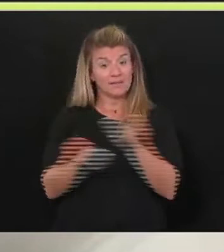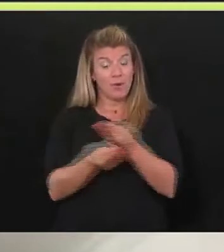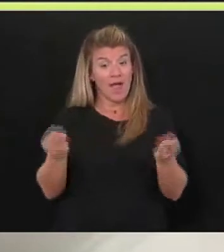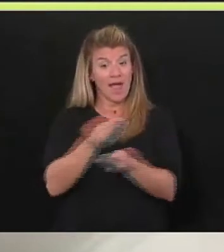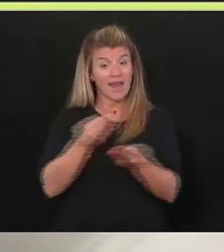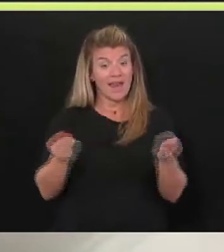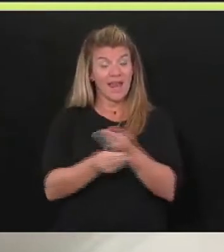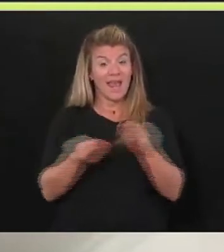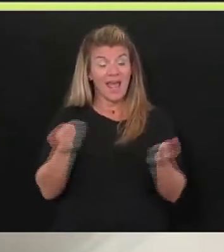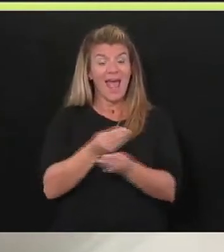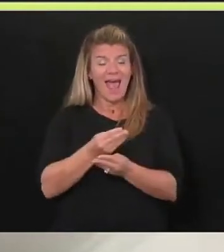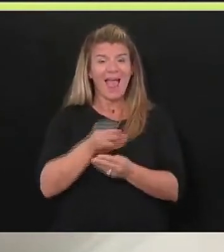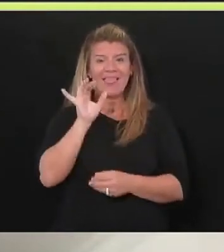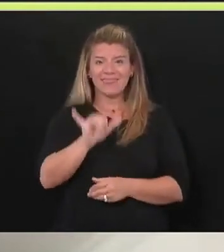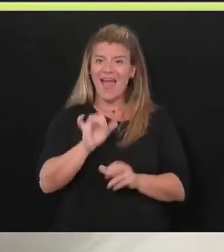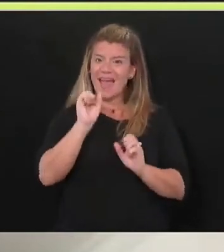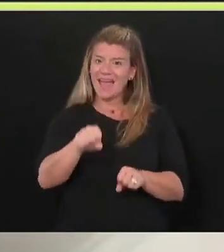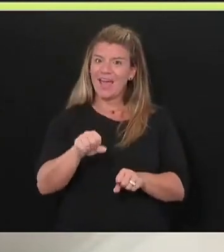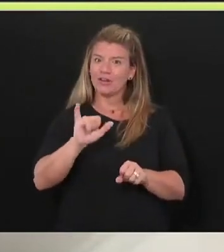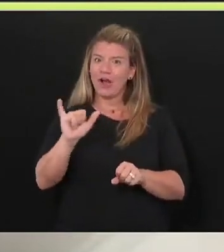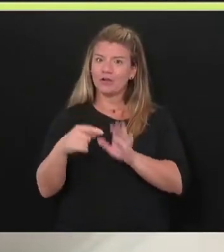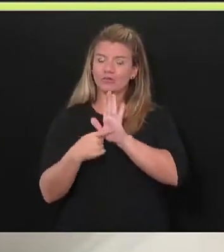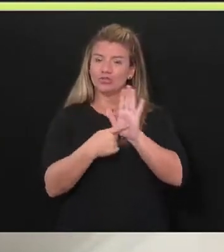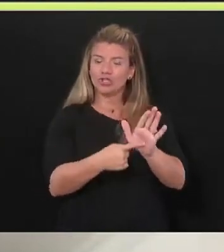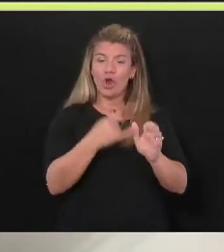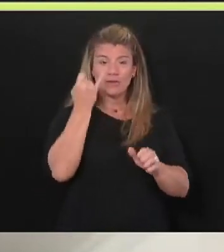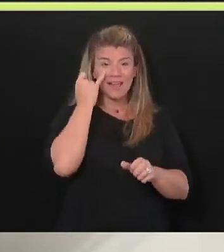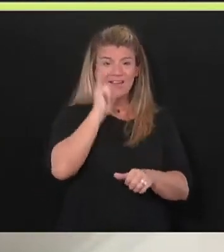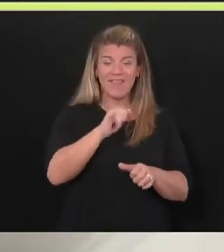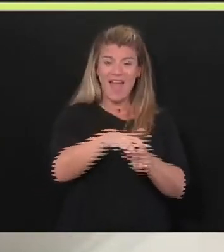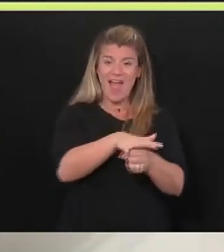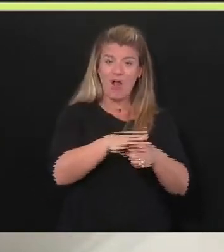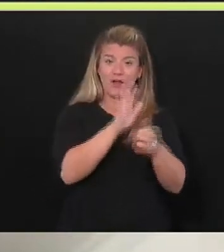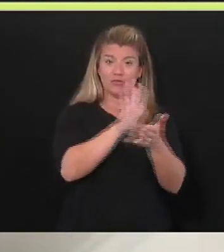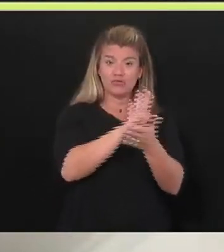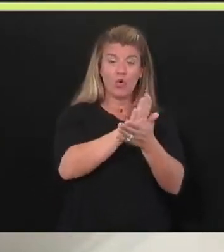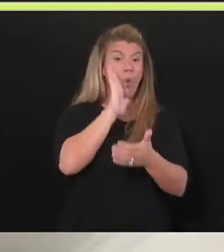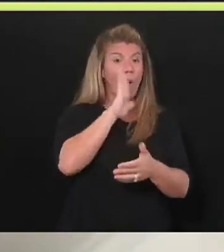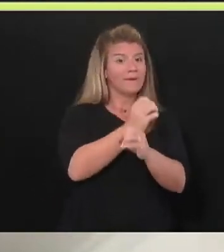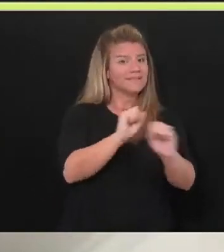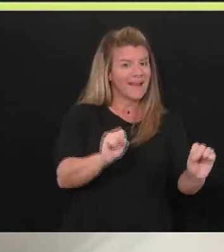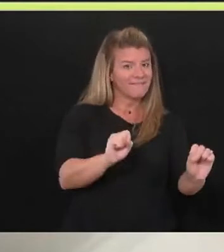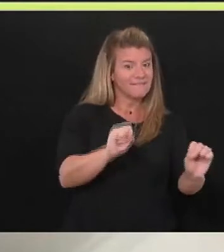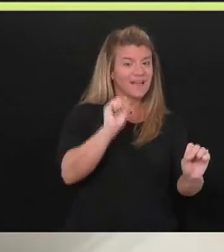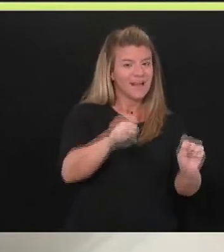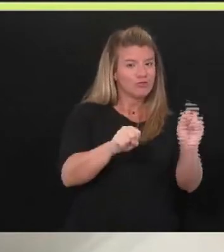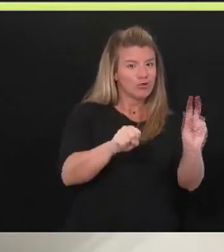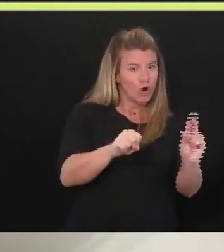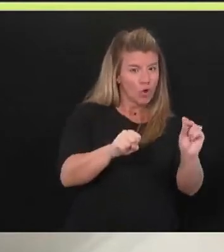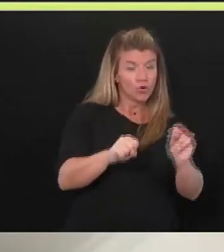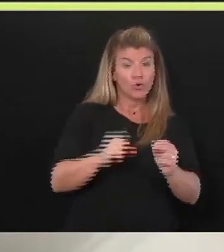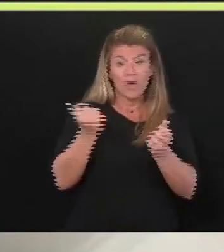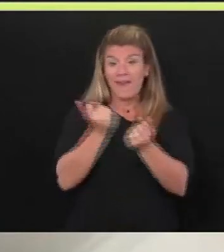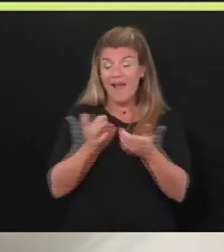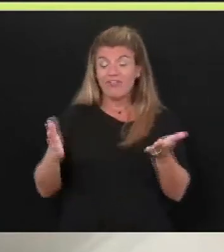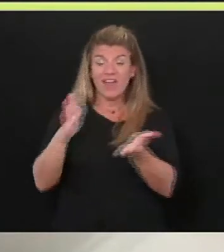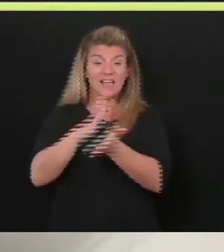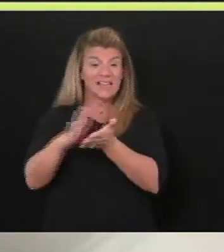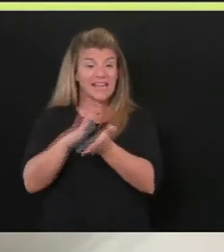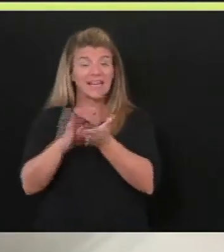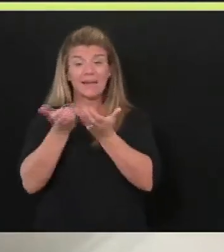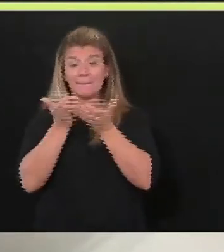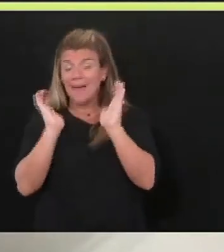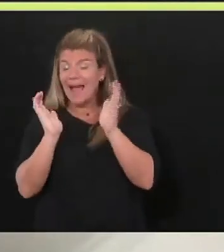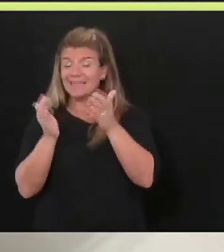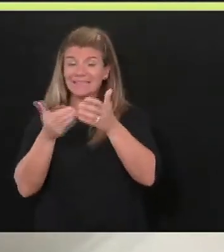of whether the schools can come back safely or not. And with all the mitigation measures, the masks, the distancing, and all